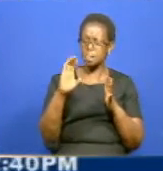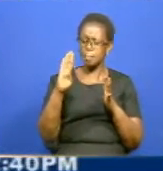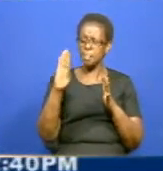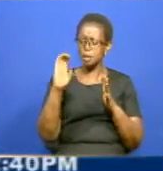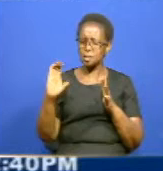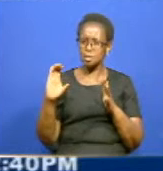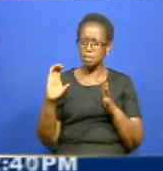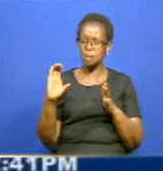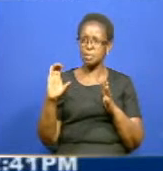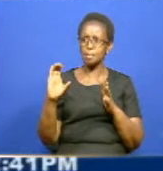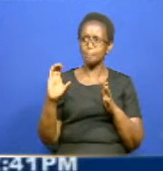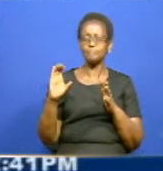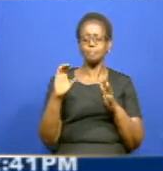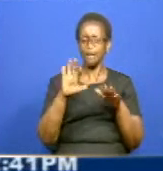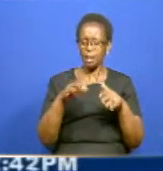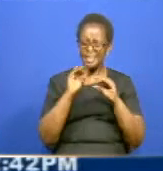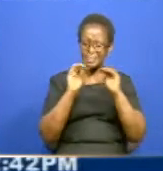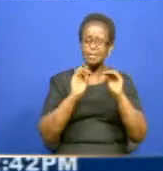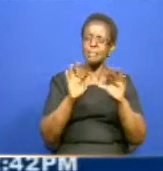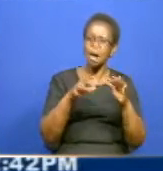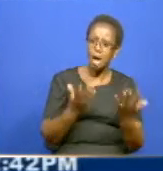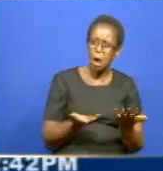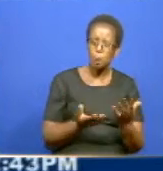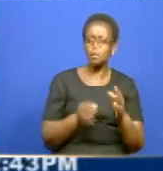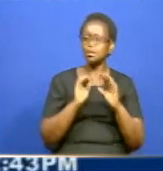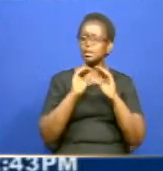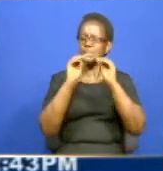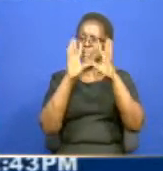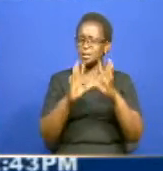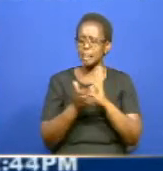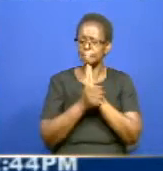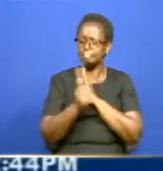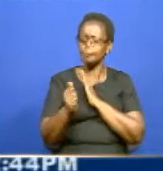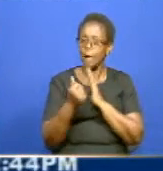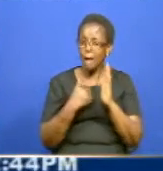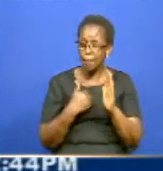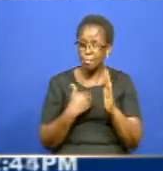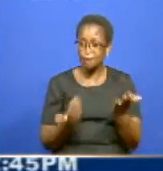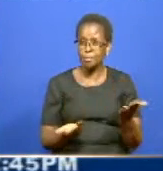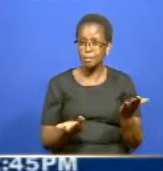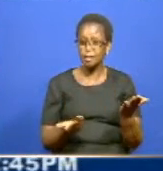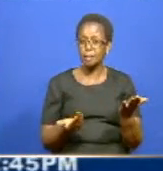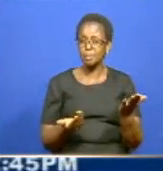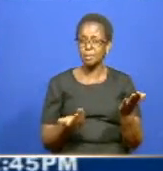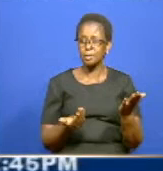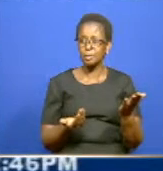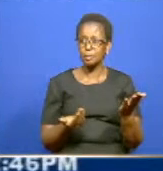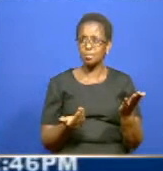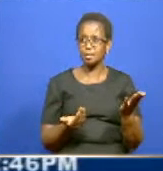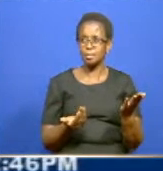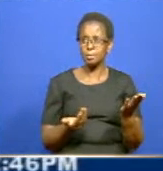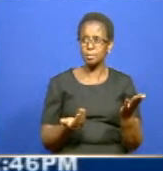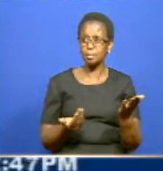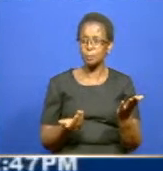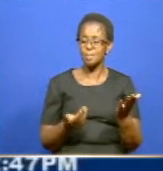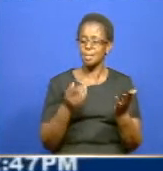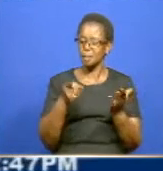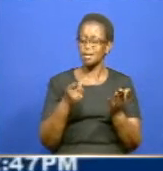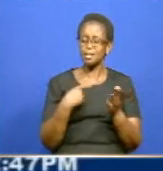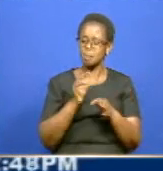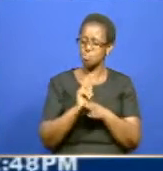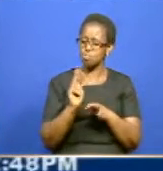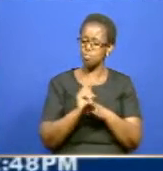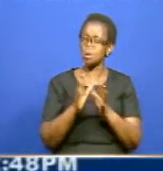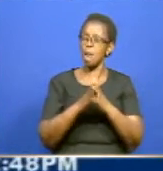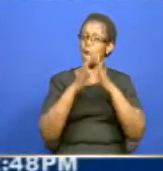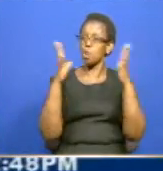terms of delivery, in terms of teacher competency, and it is taking in a lot of money, Honorable